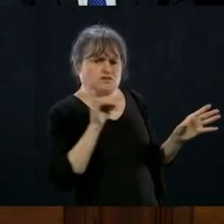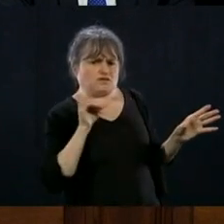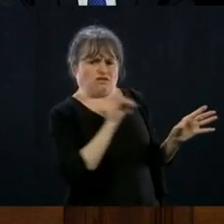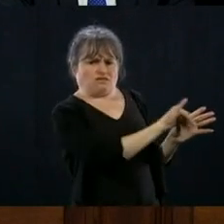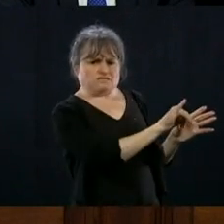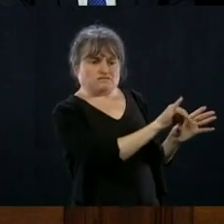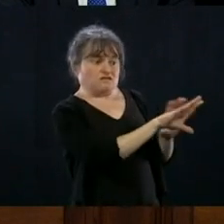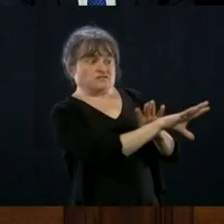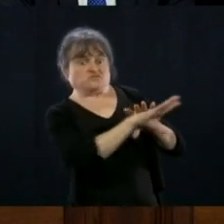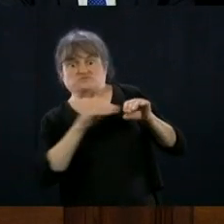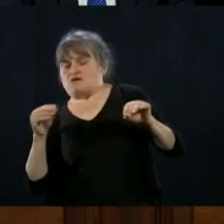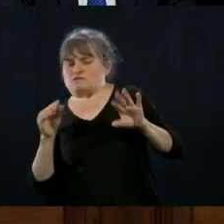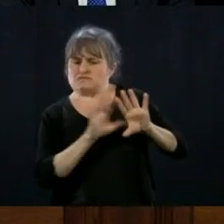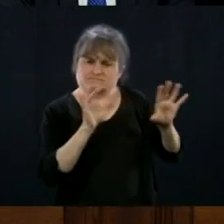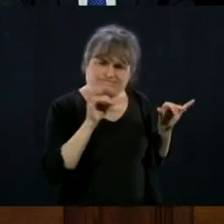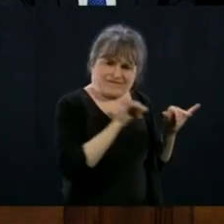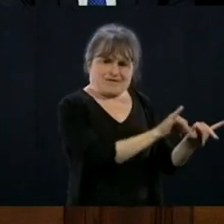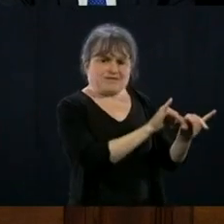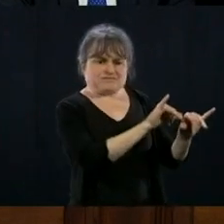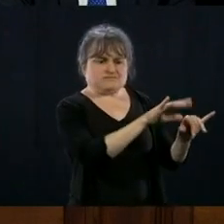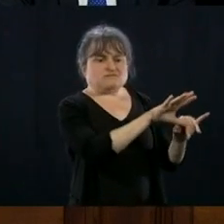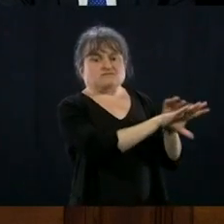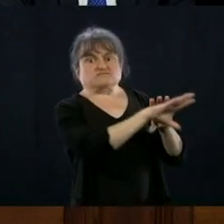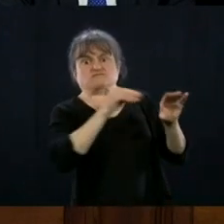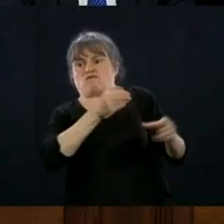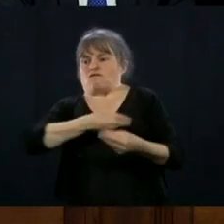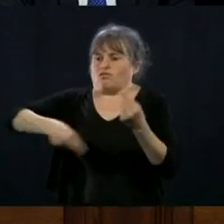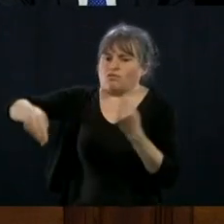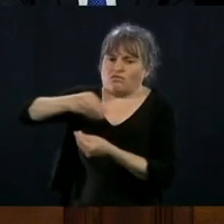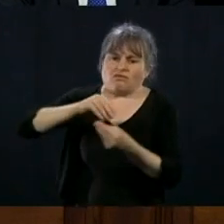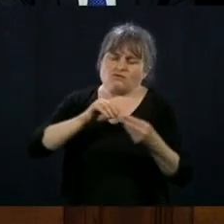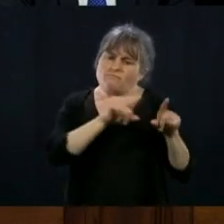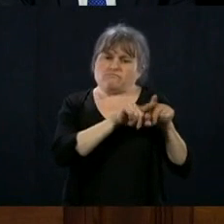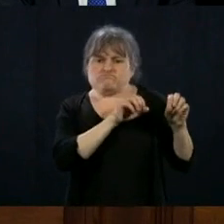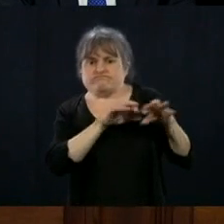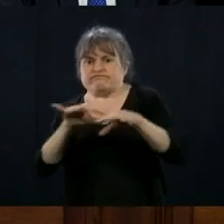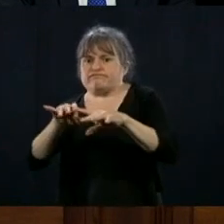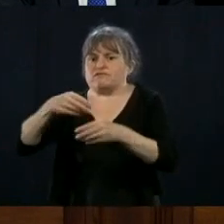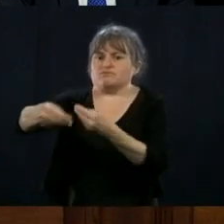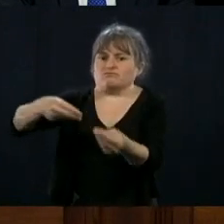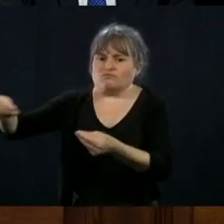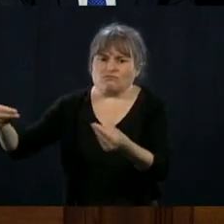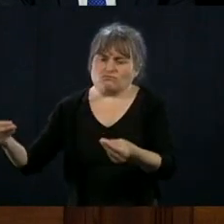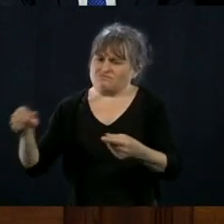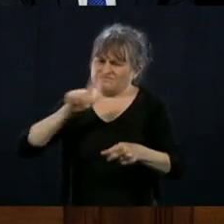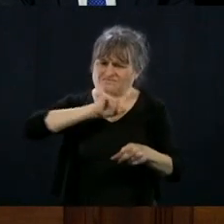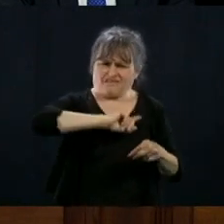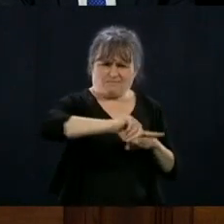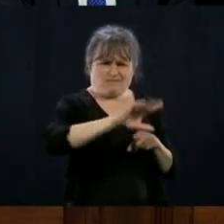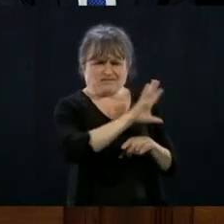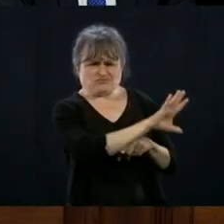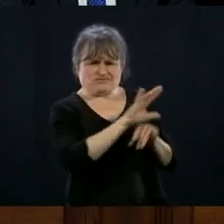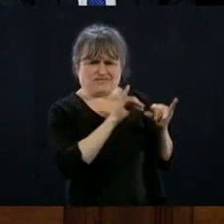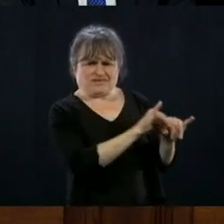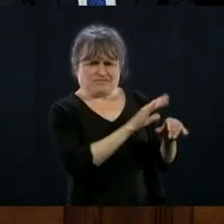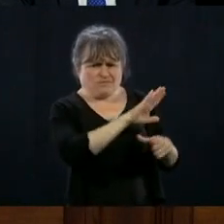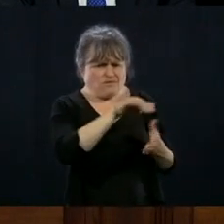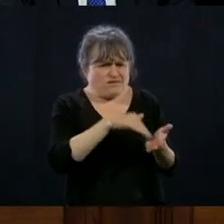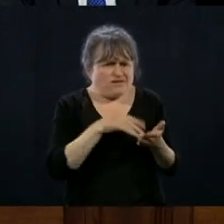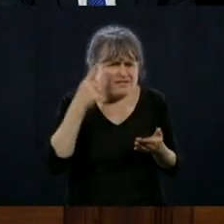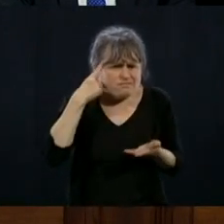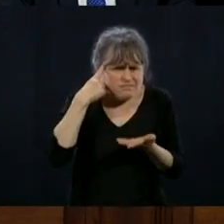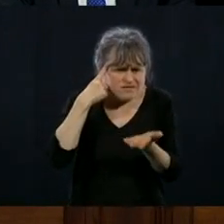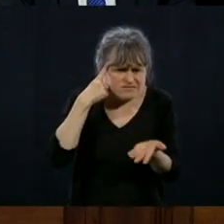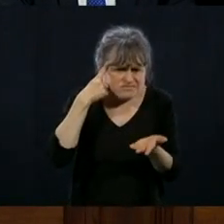regions of Montreal to avoid that there is that sort of exodus towards other regions of people who are in